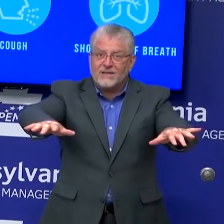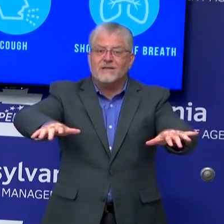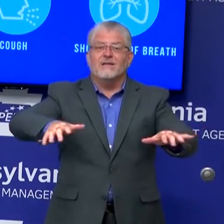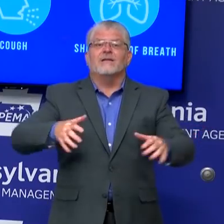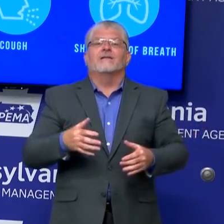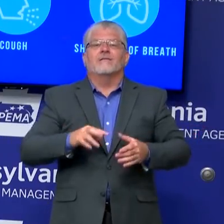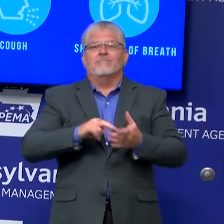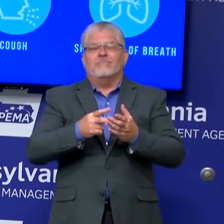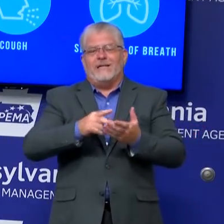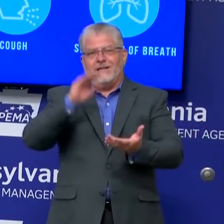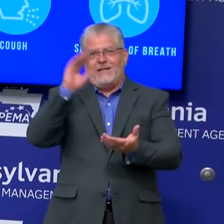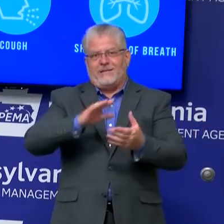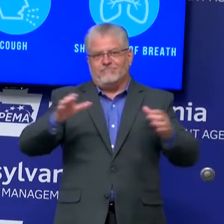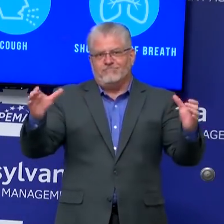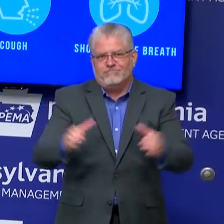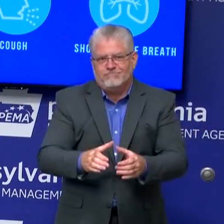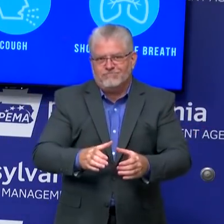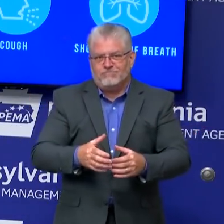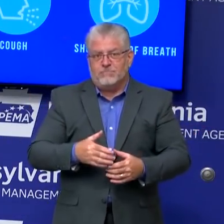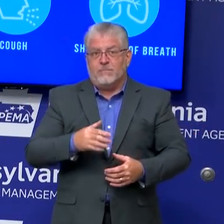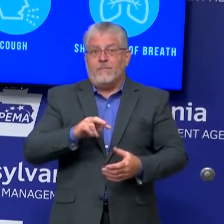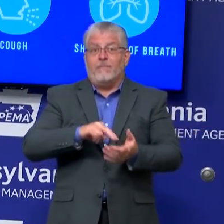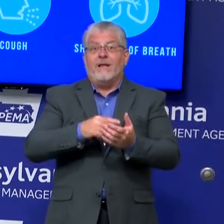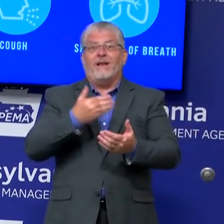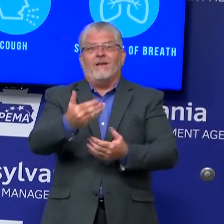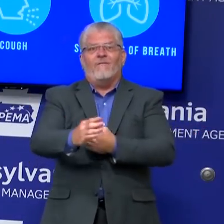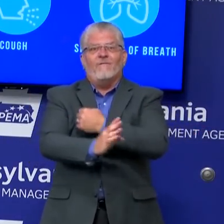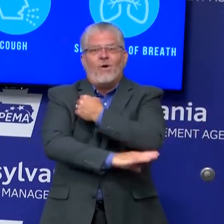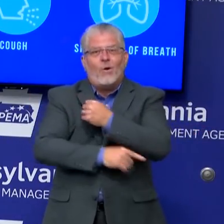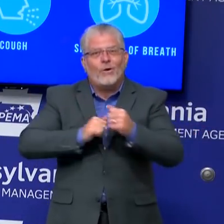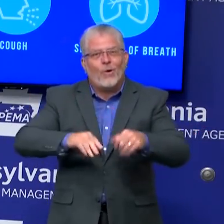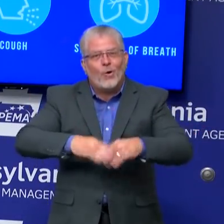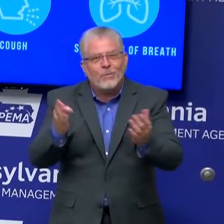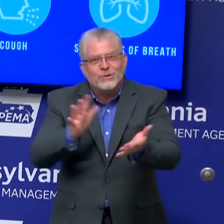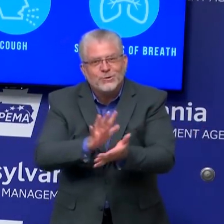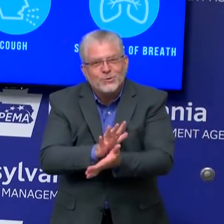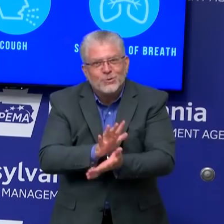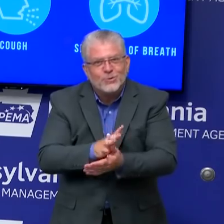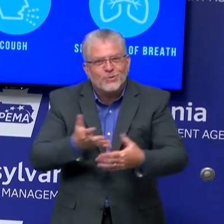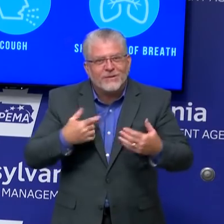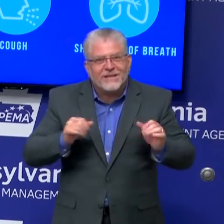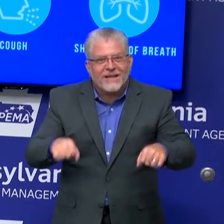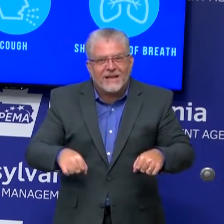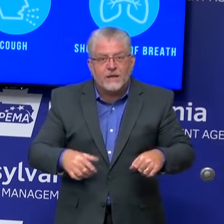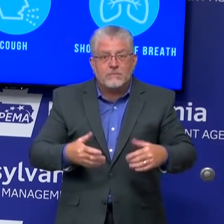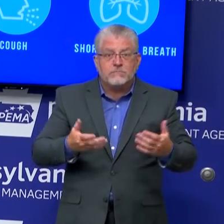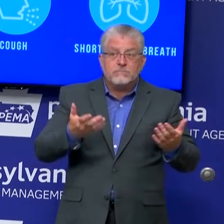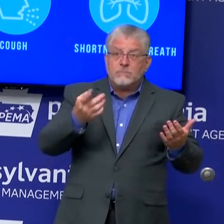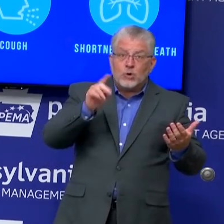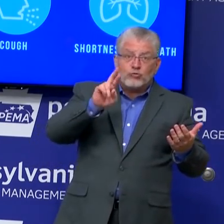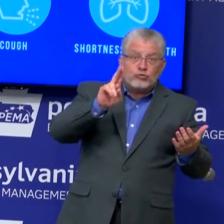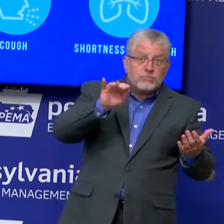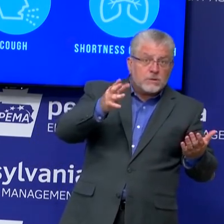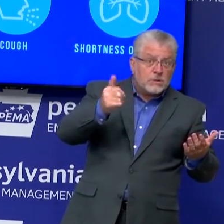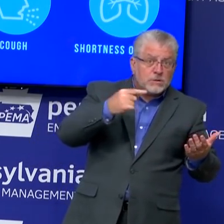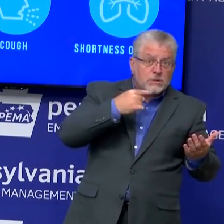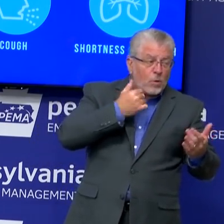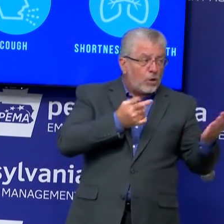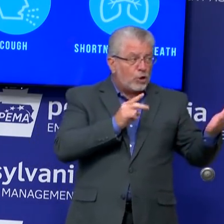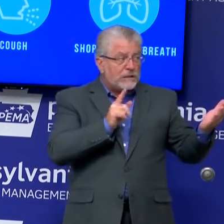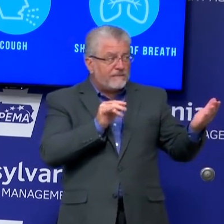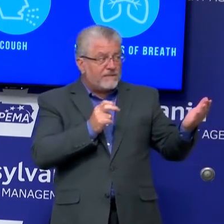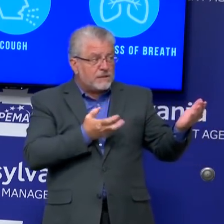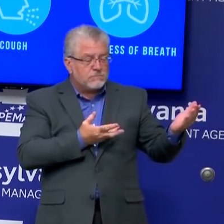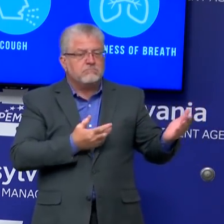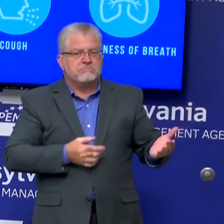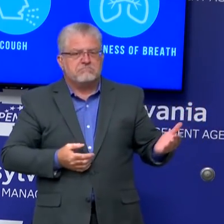the opening of schools, we can do that. I don't know, Dr. Rubin or Dr. Levine, you want to say anything? Well, to